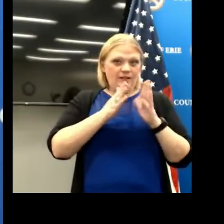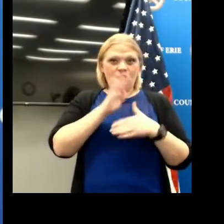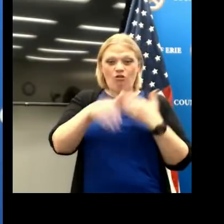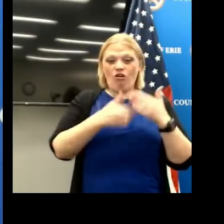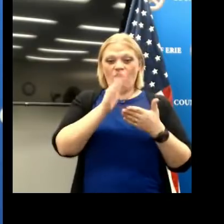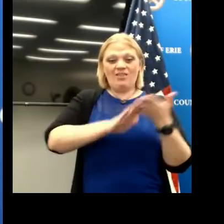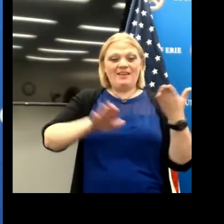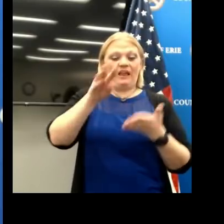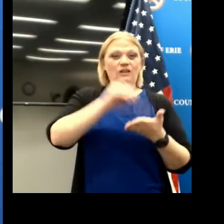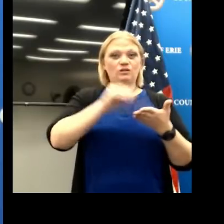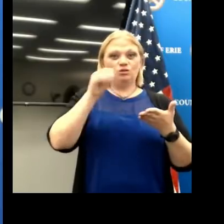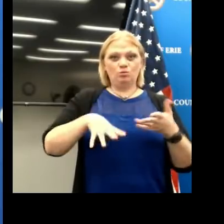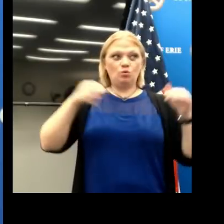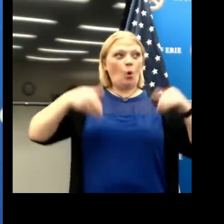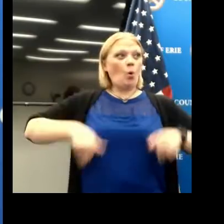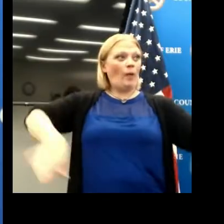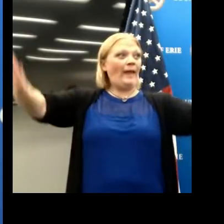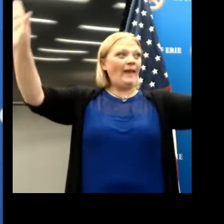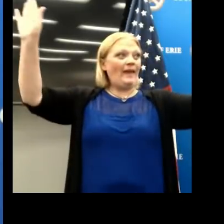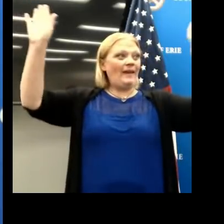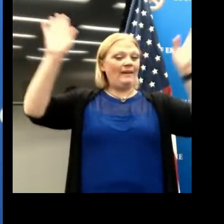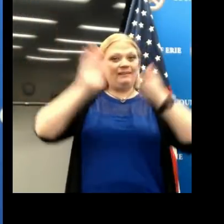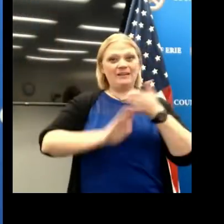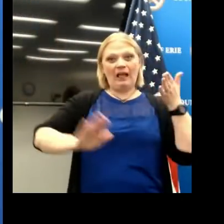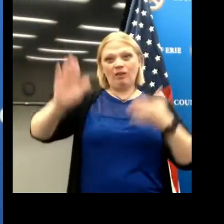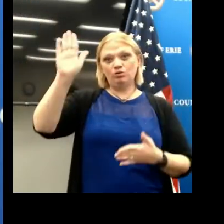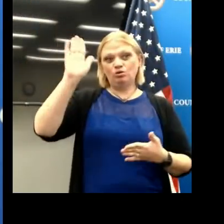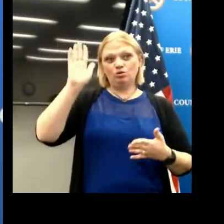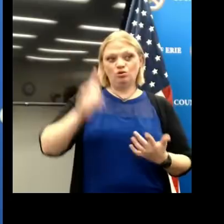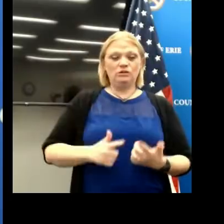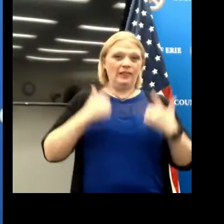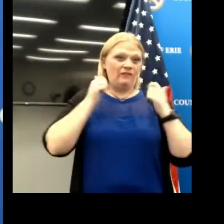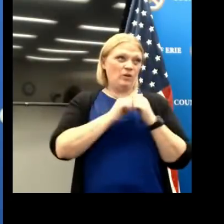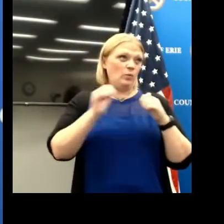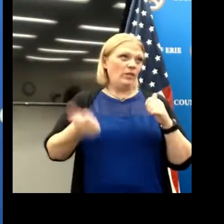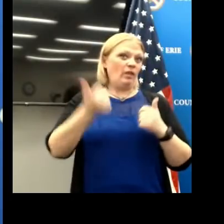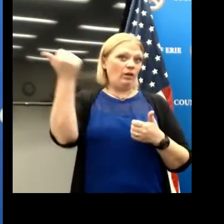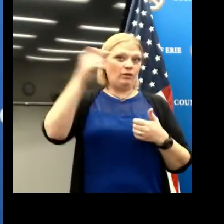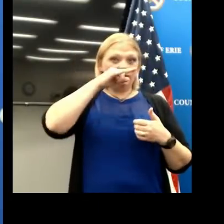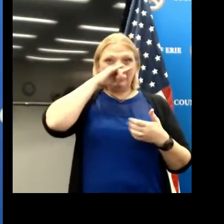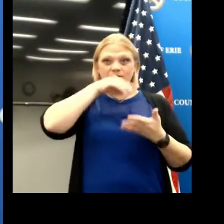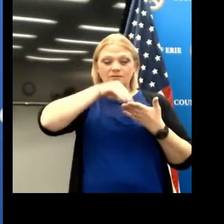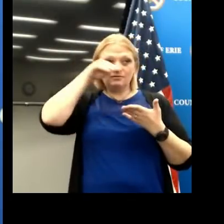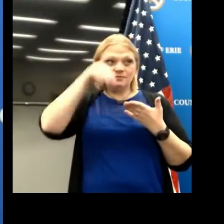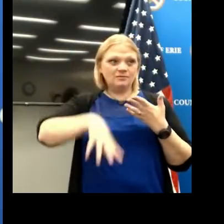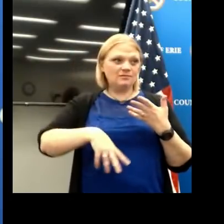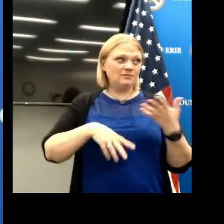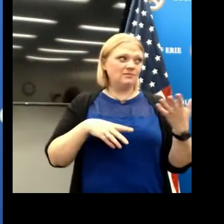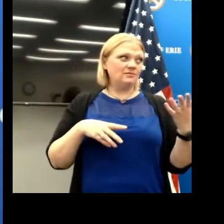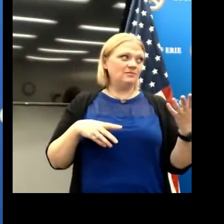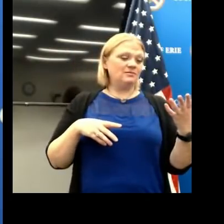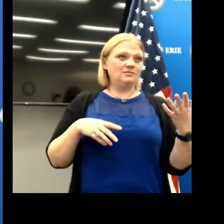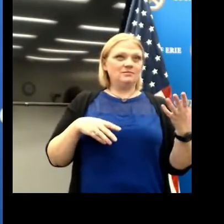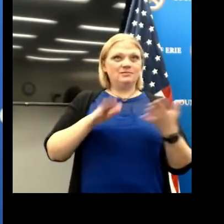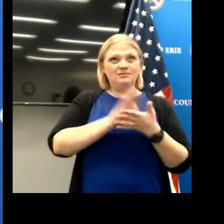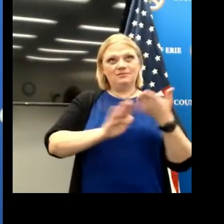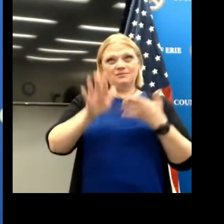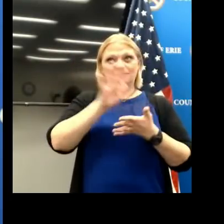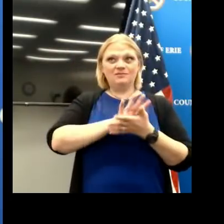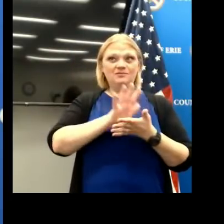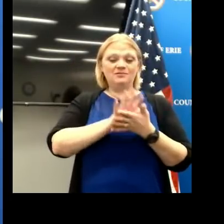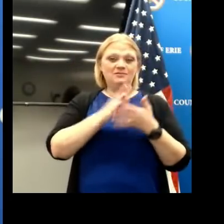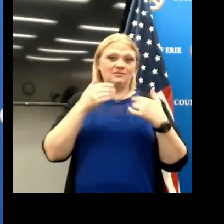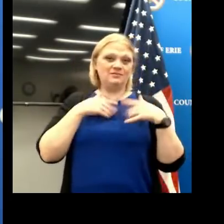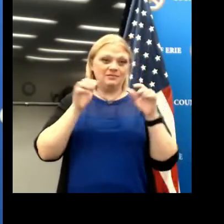college students that have been away in colleges, living with other kids, seeing these other colleges, schools that have